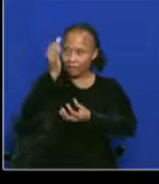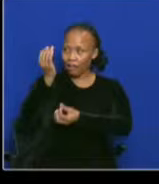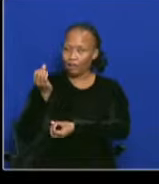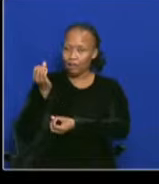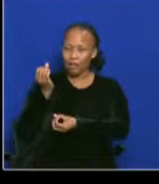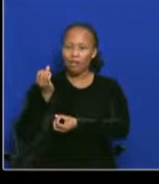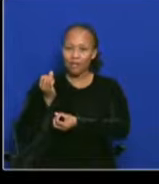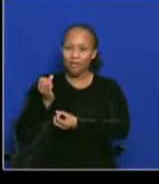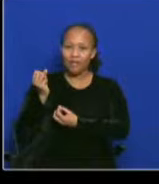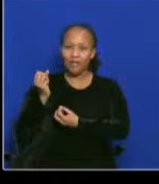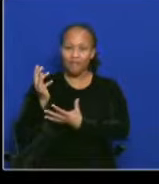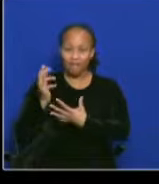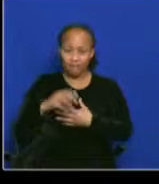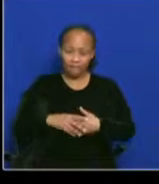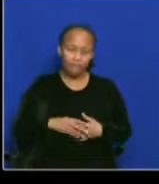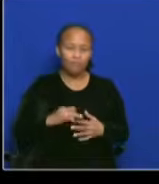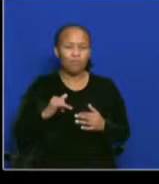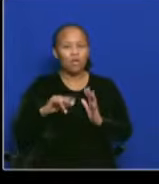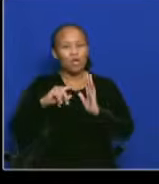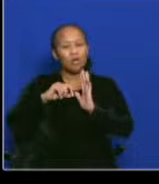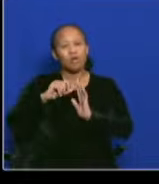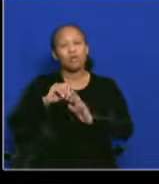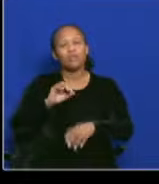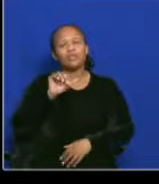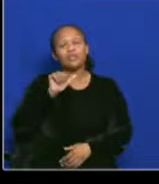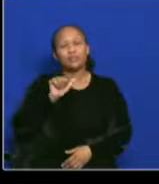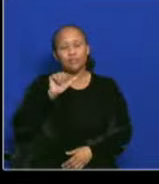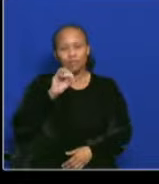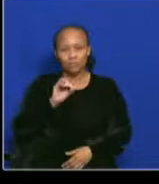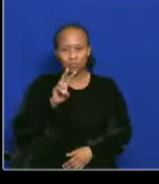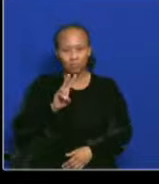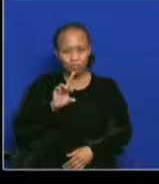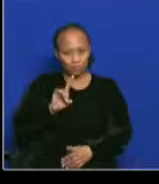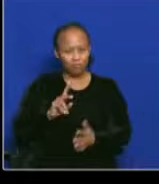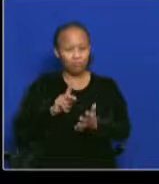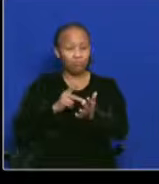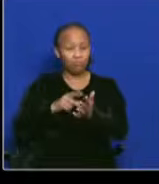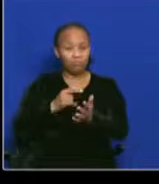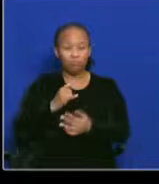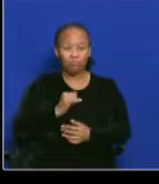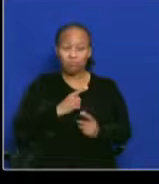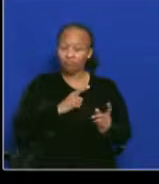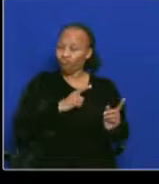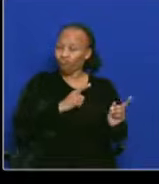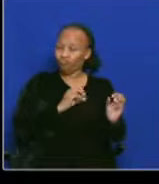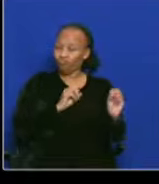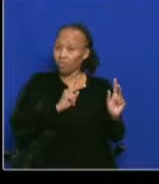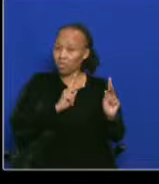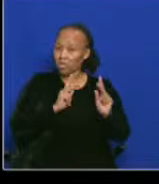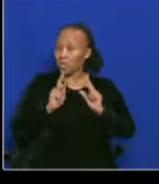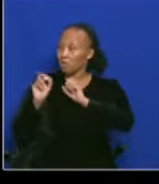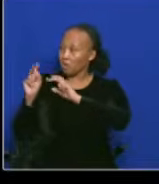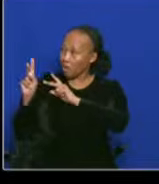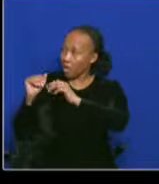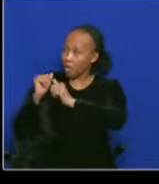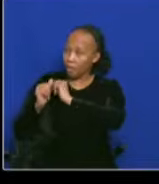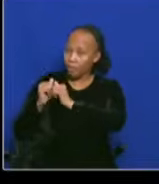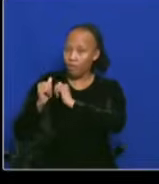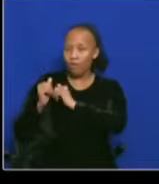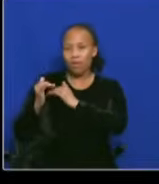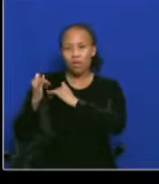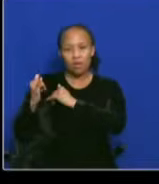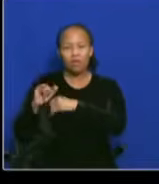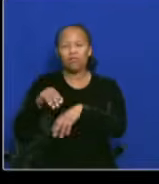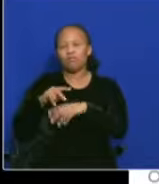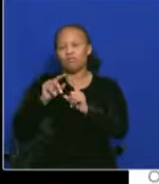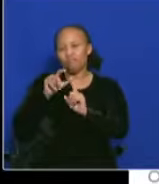Scrolling down to 6021, Mr. Sayed says, okay, Brew, pilot still sitting in the car. I